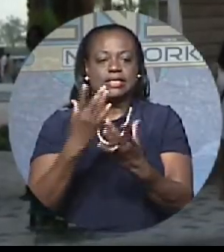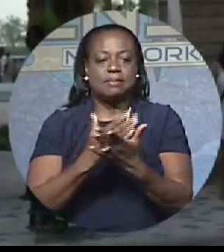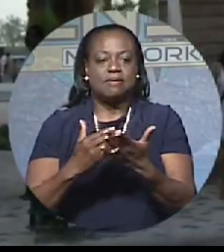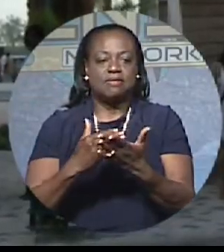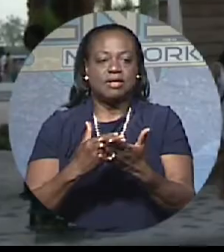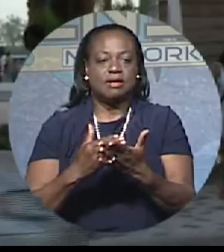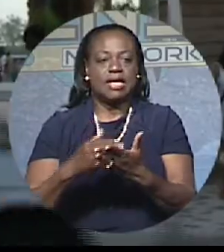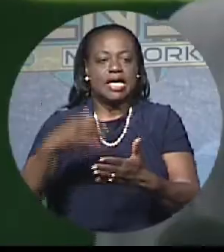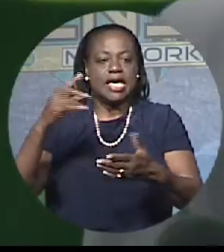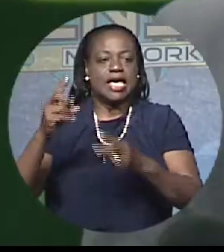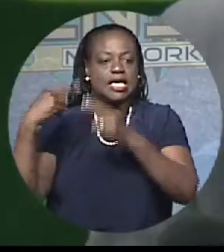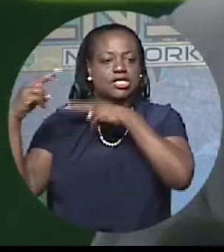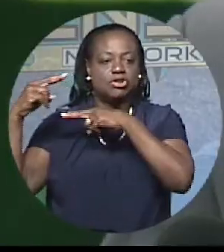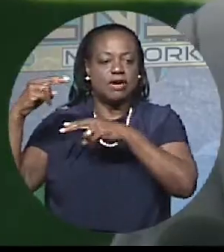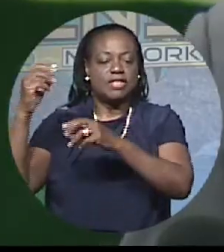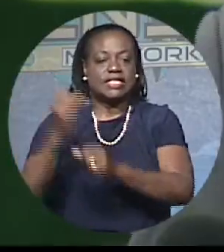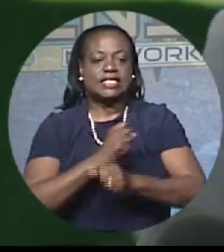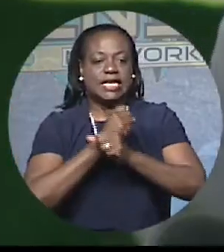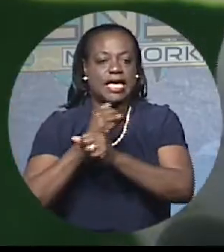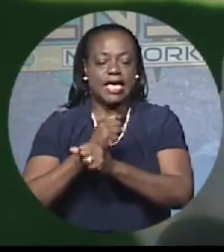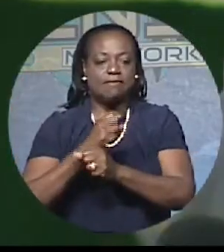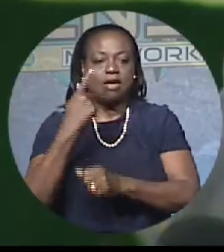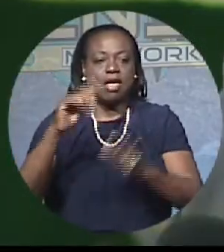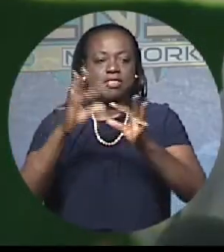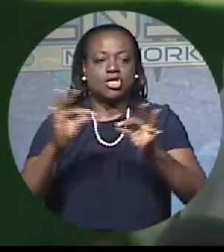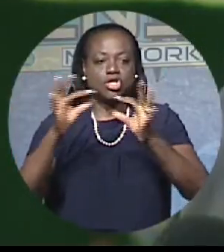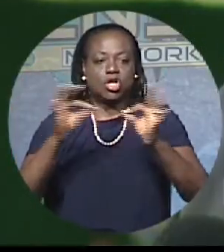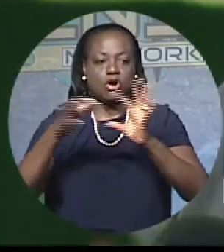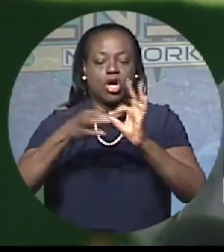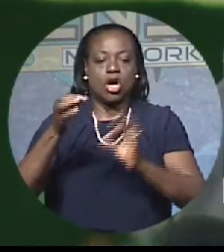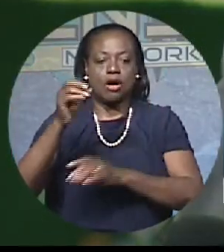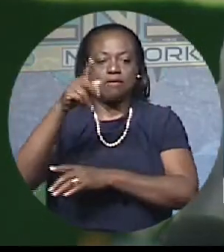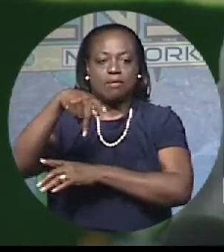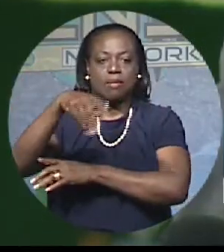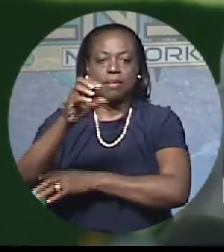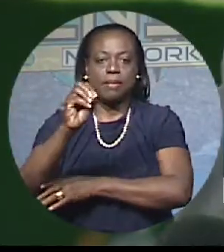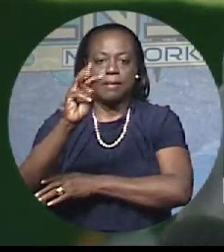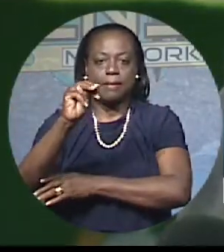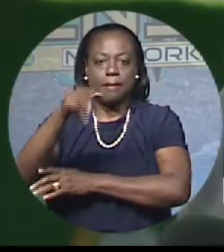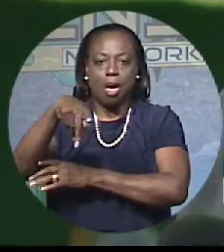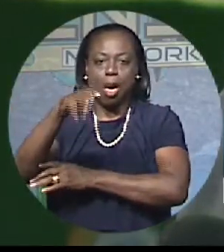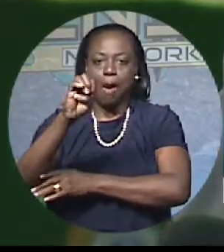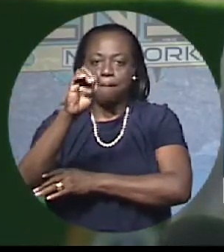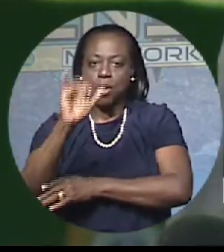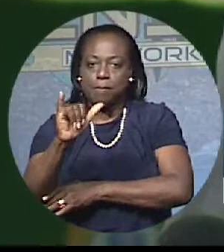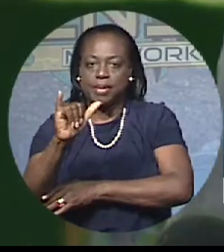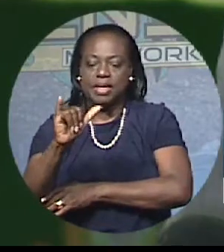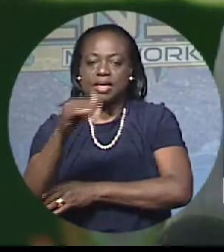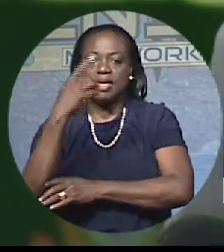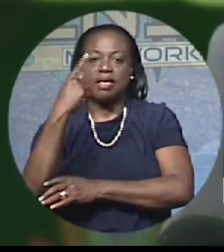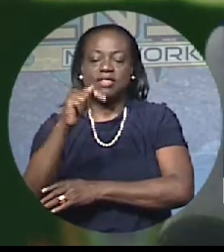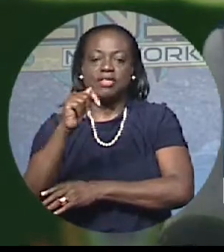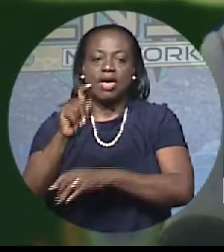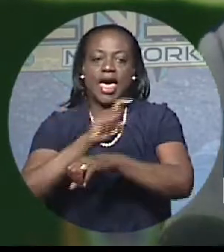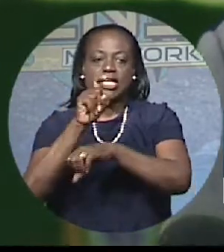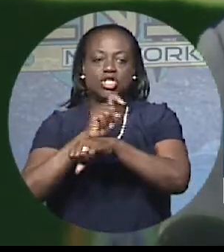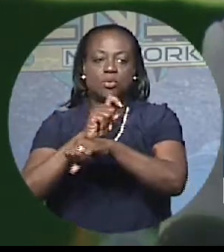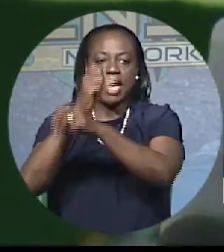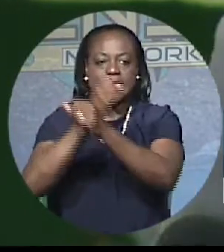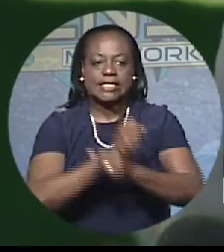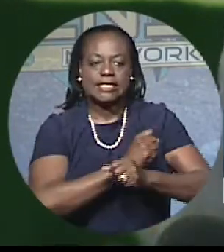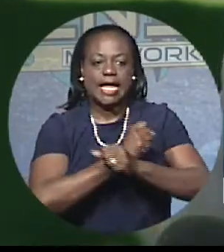Pompey Square. The story of Pompey the Exonian slave is one that should be